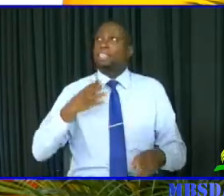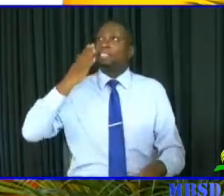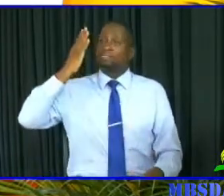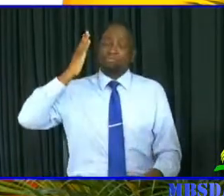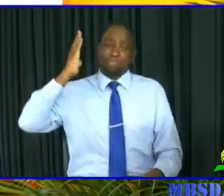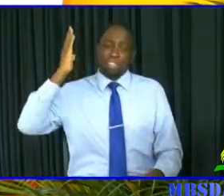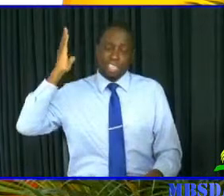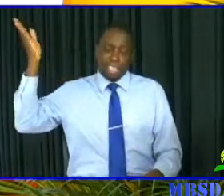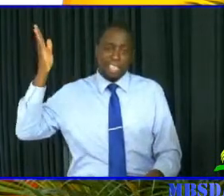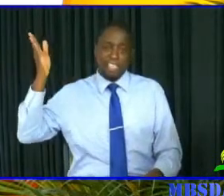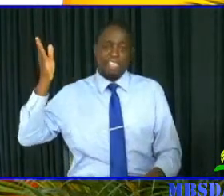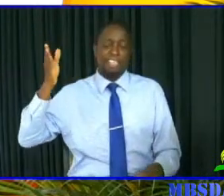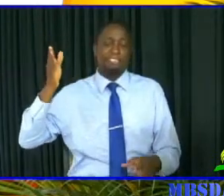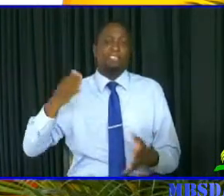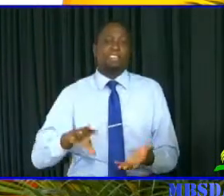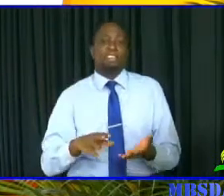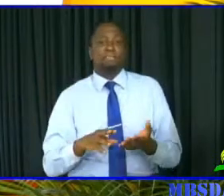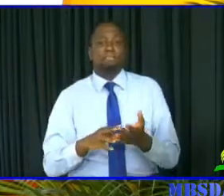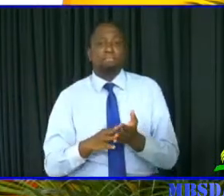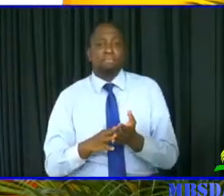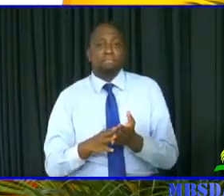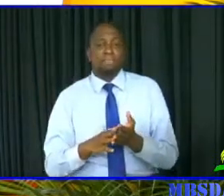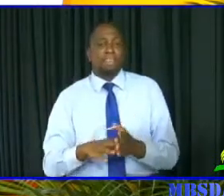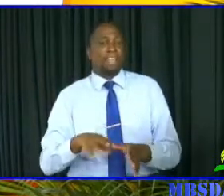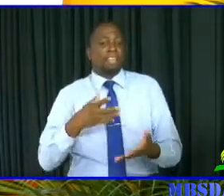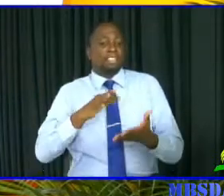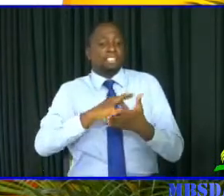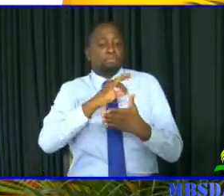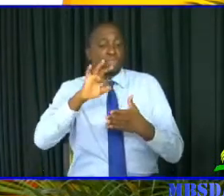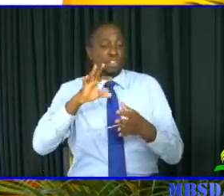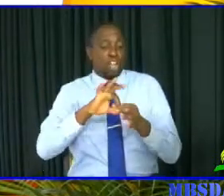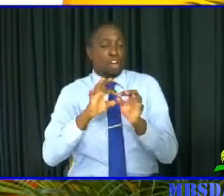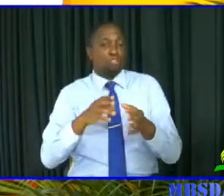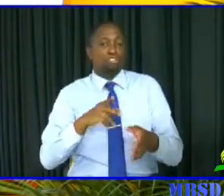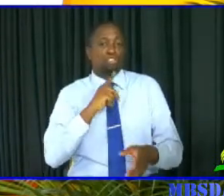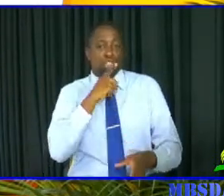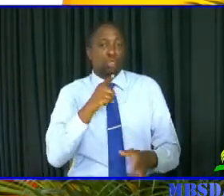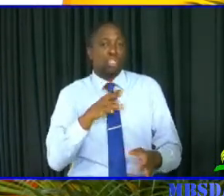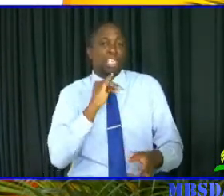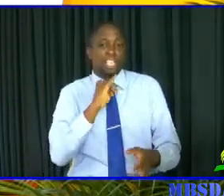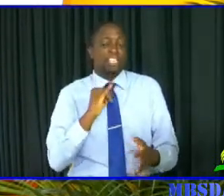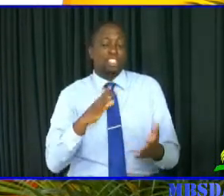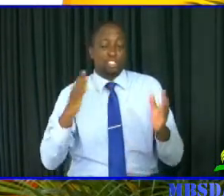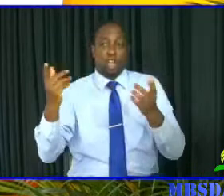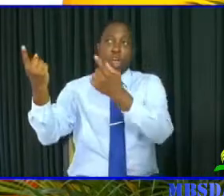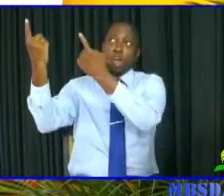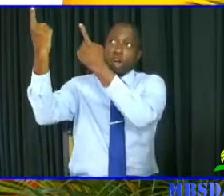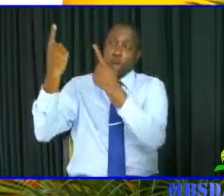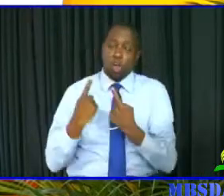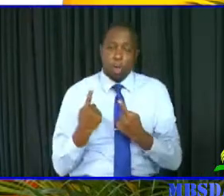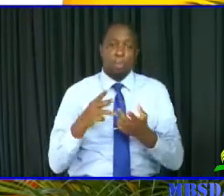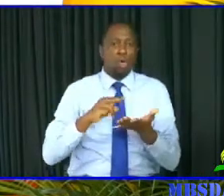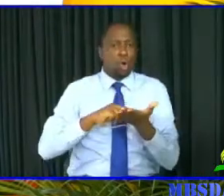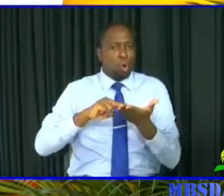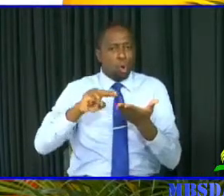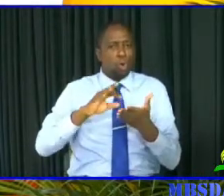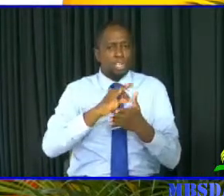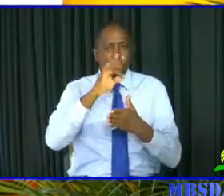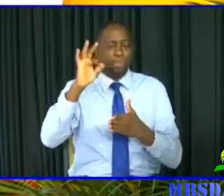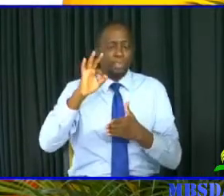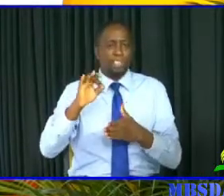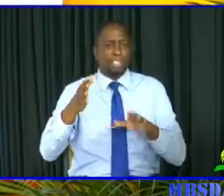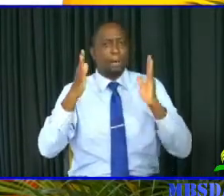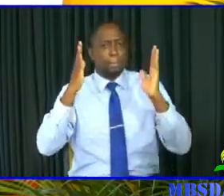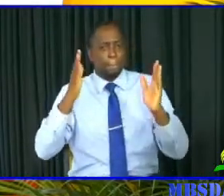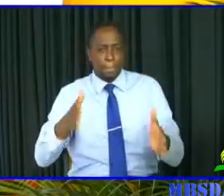it, the Spirit of truth, is come, but when he, the Spirit of truth, is come, he will lead you and he will guide